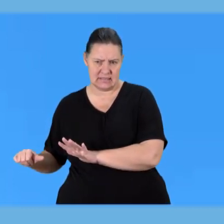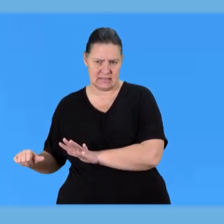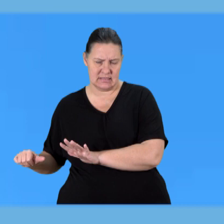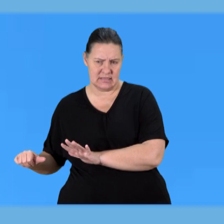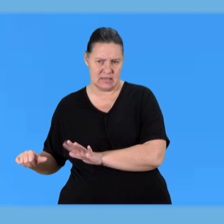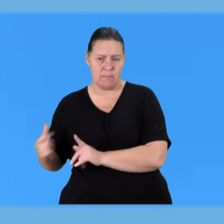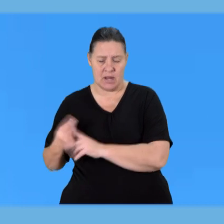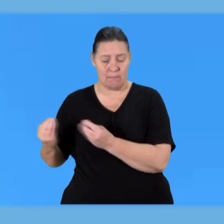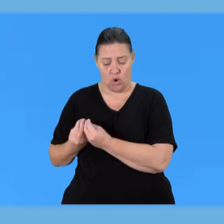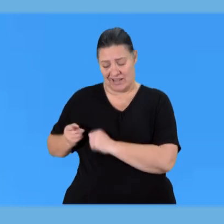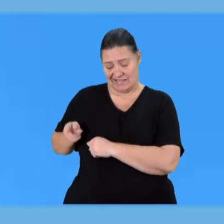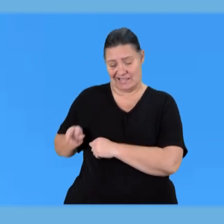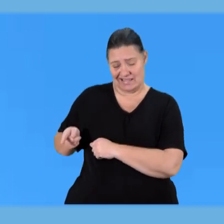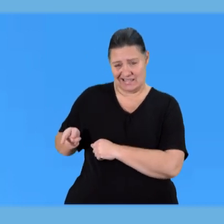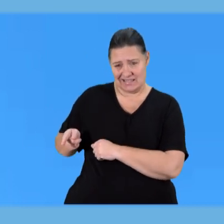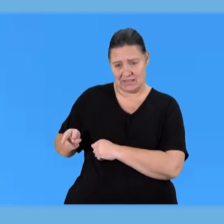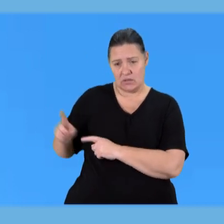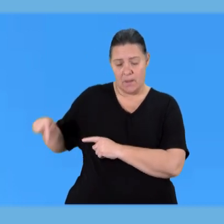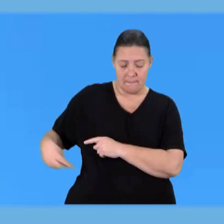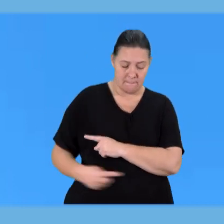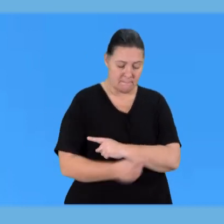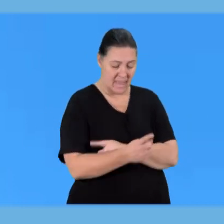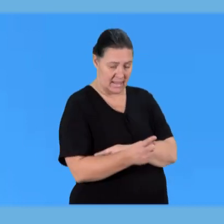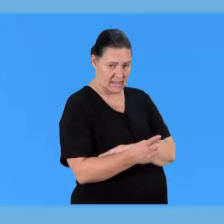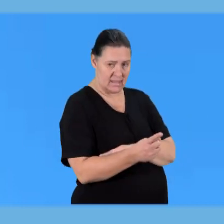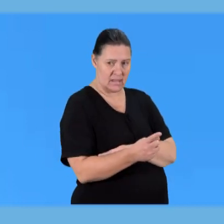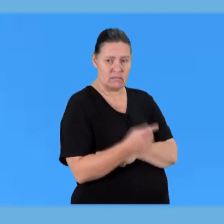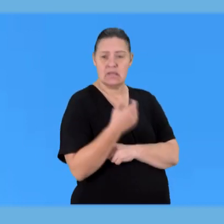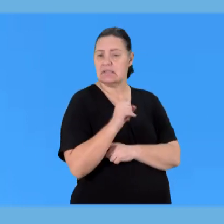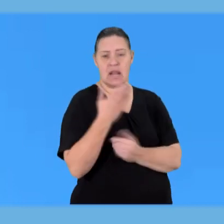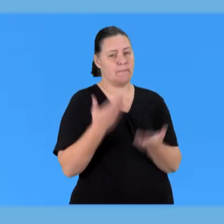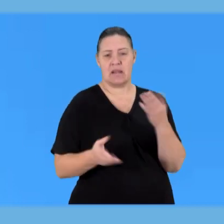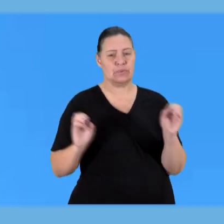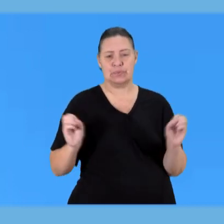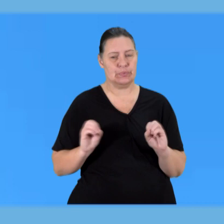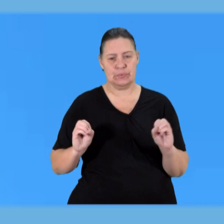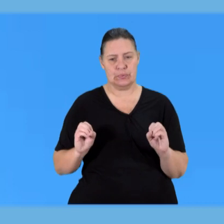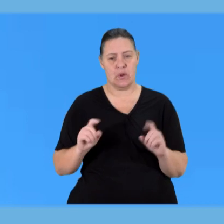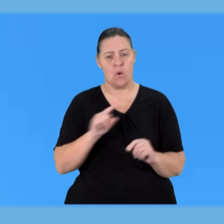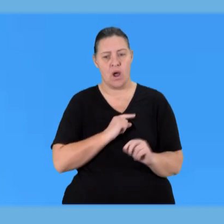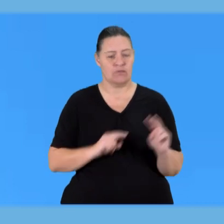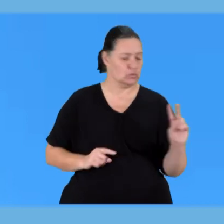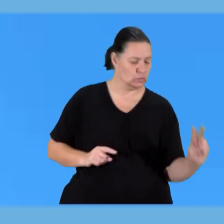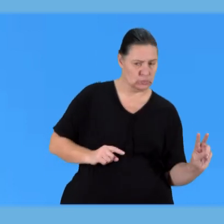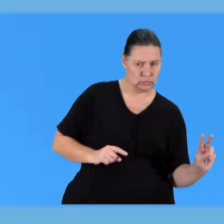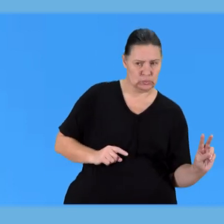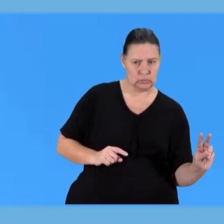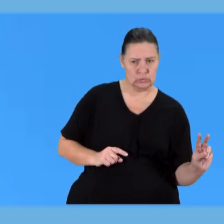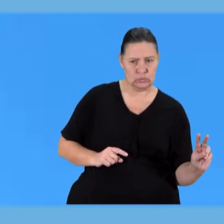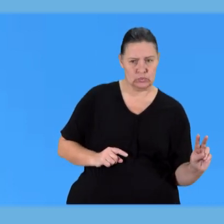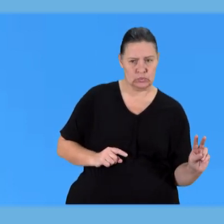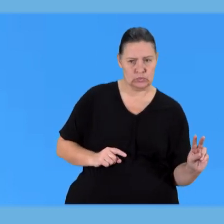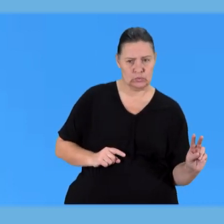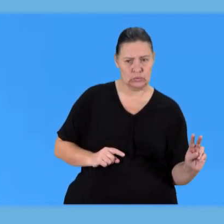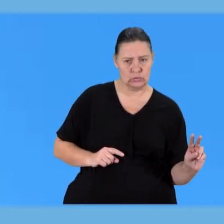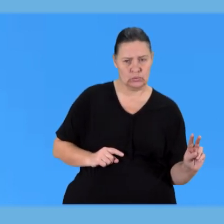oxygen. Remember that these are the products. So now going back to the reactants, they are still not balanced because I have 2 and I have 2.